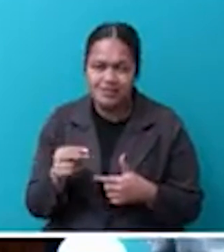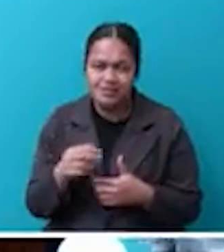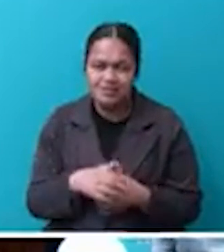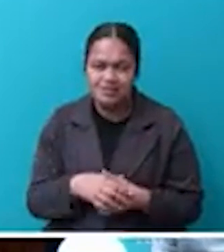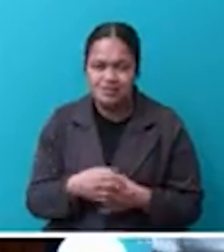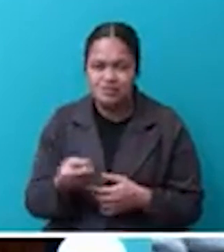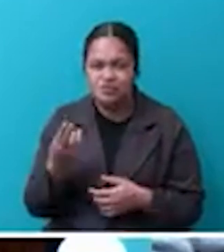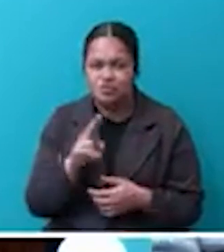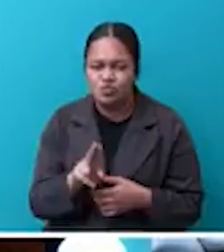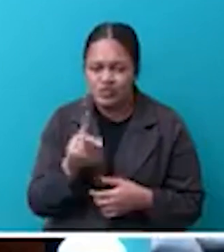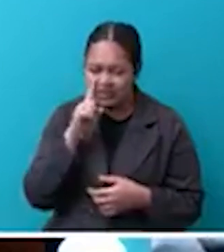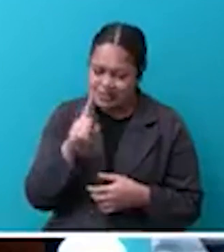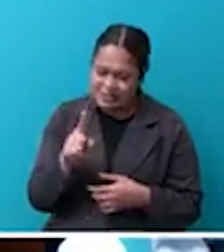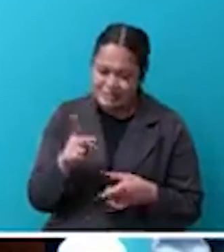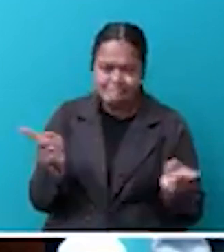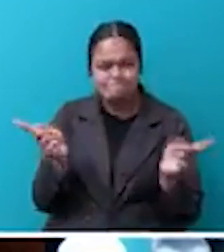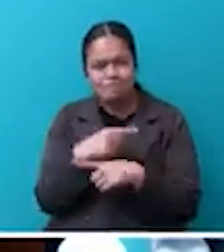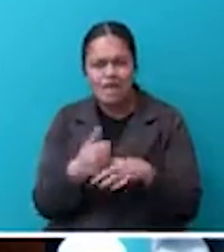and access